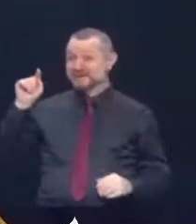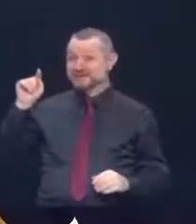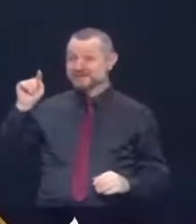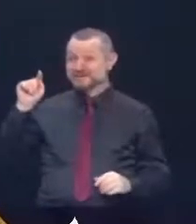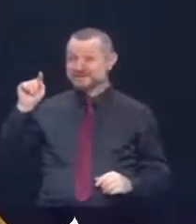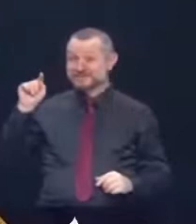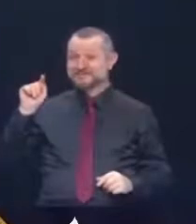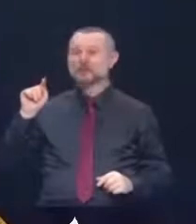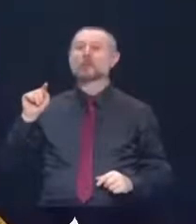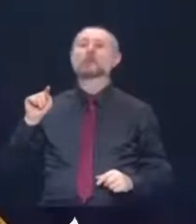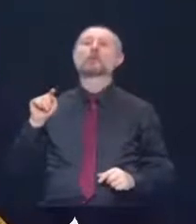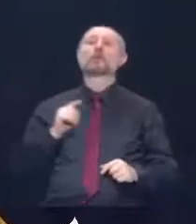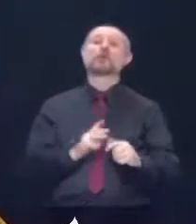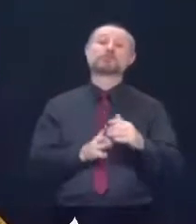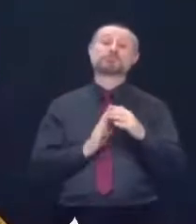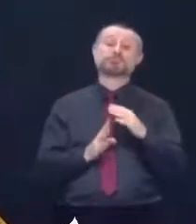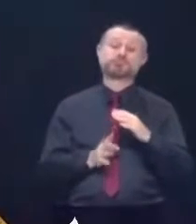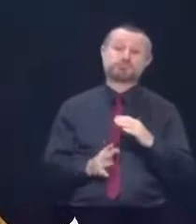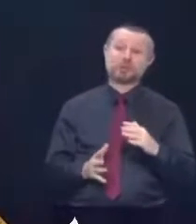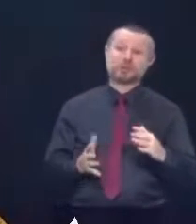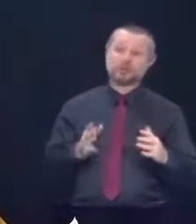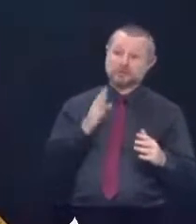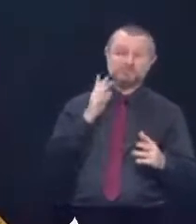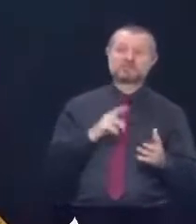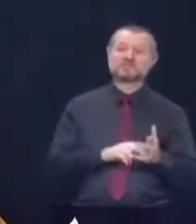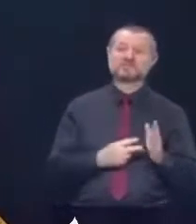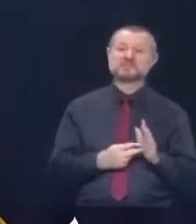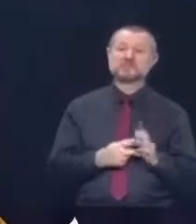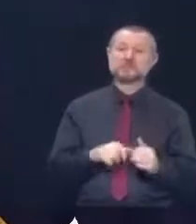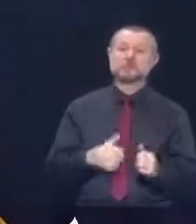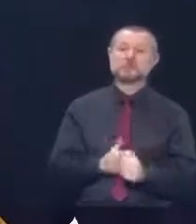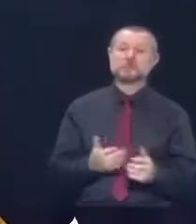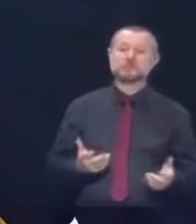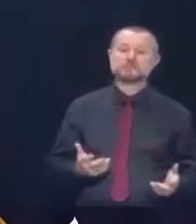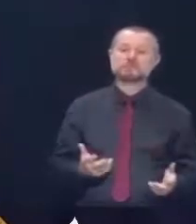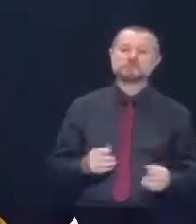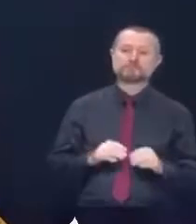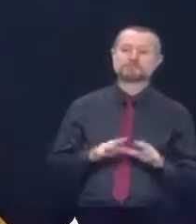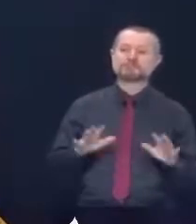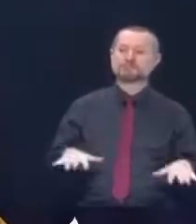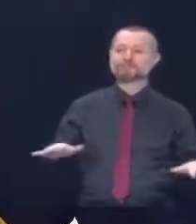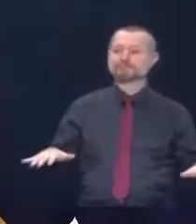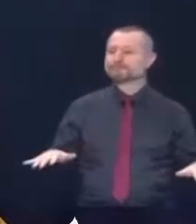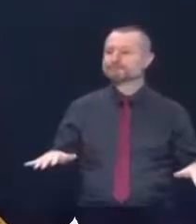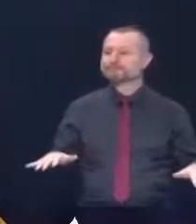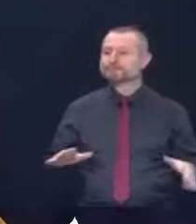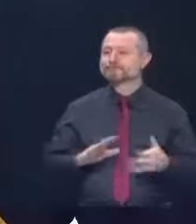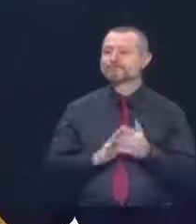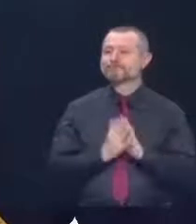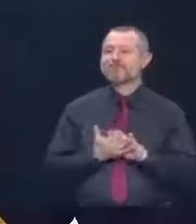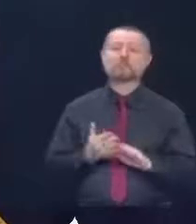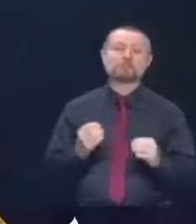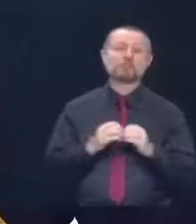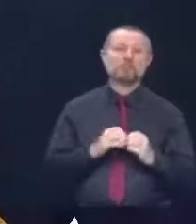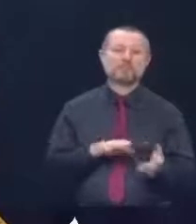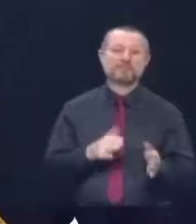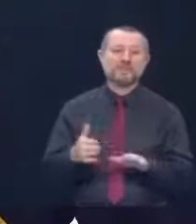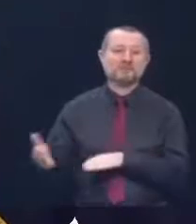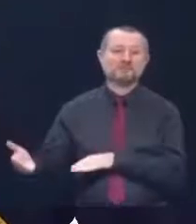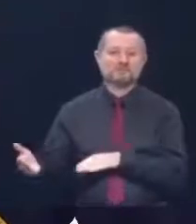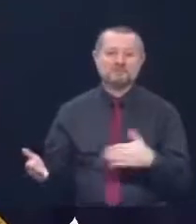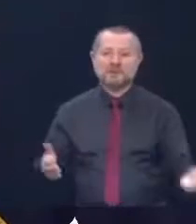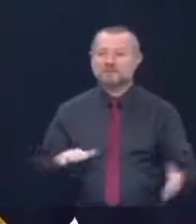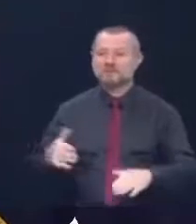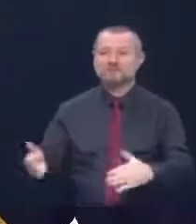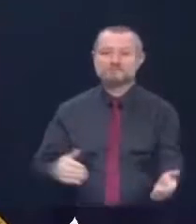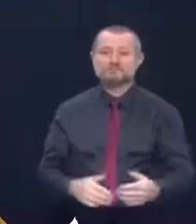Hospitalization is a nice way of saying more people die, right? More